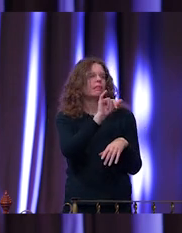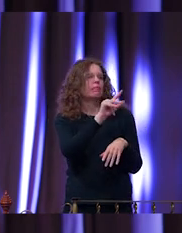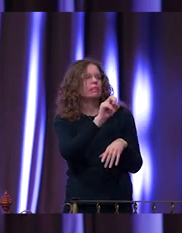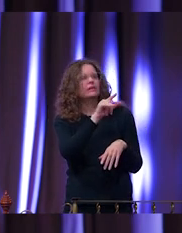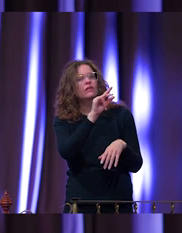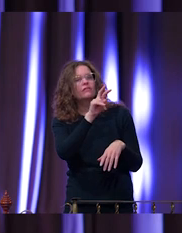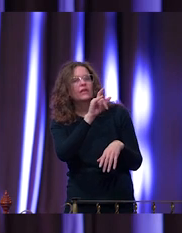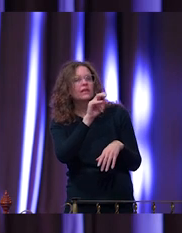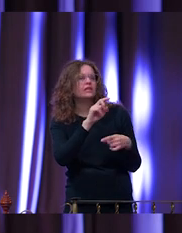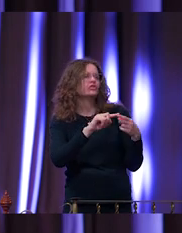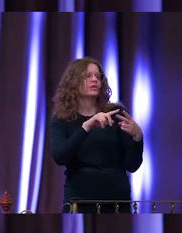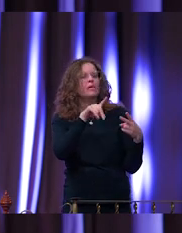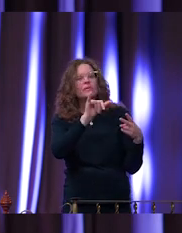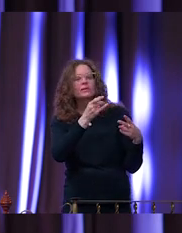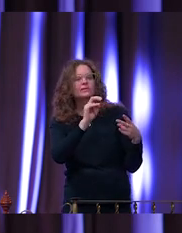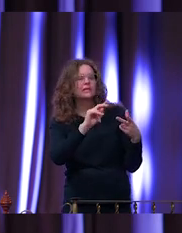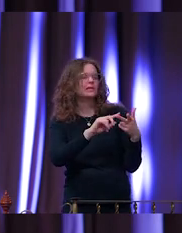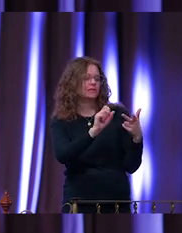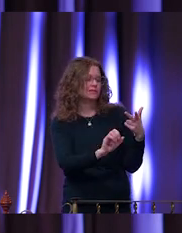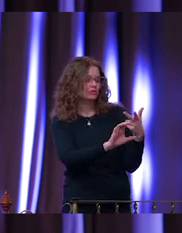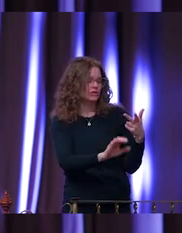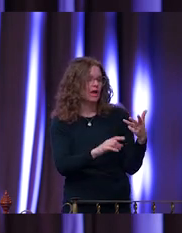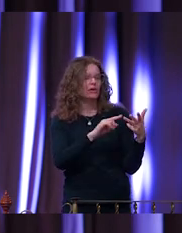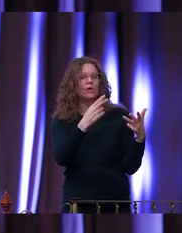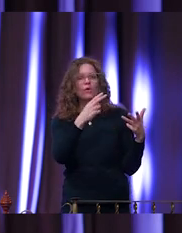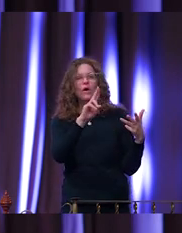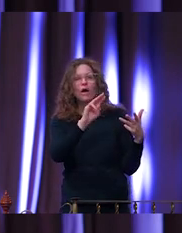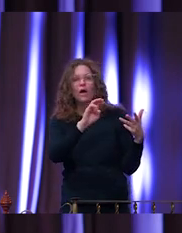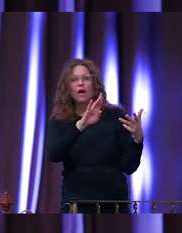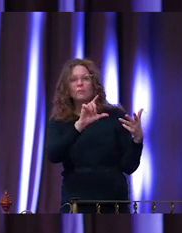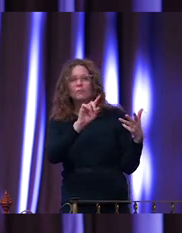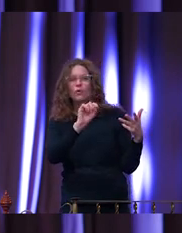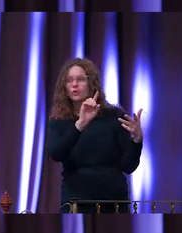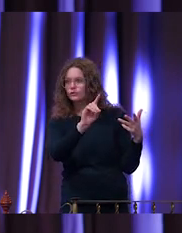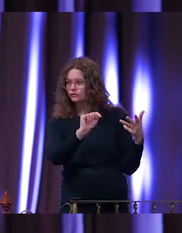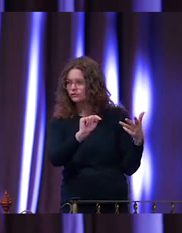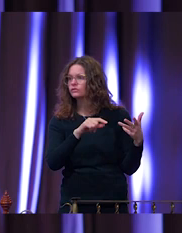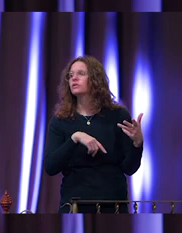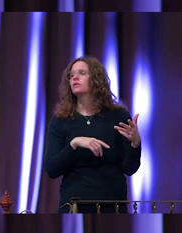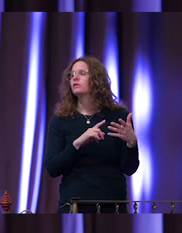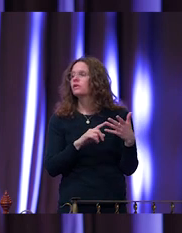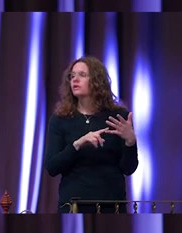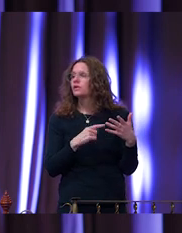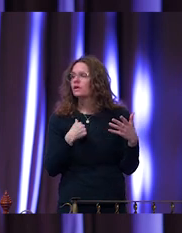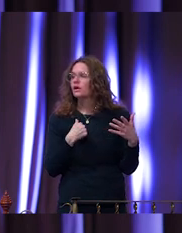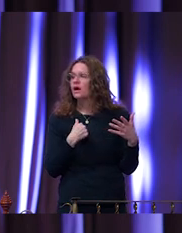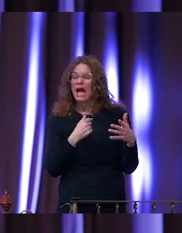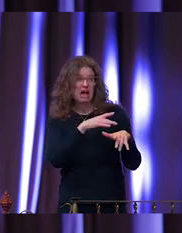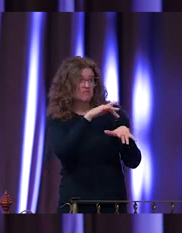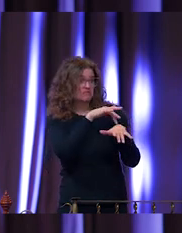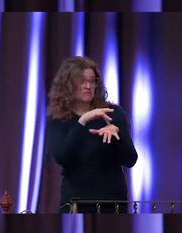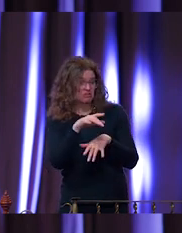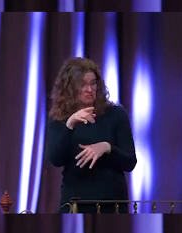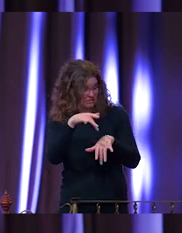South Chicago, Humboldt, and also the black communities. Because I've gone to South